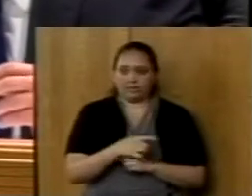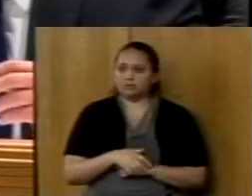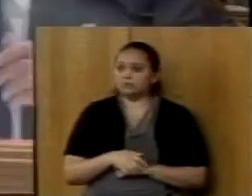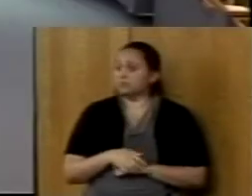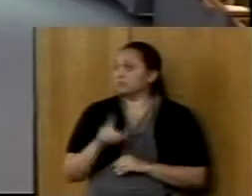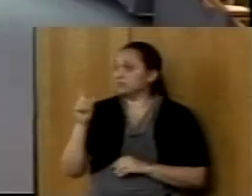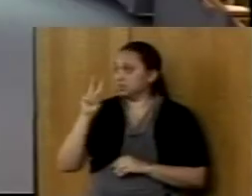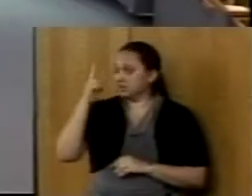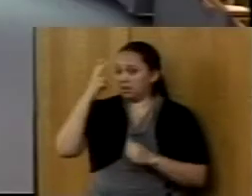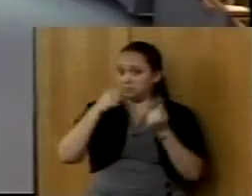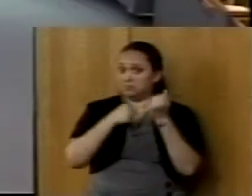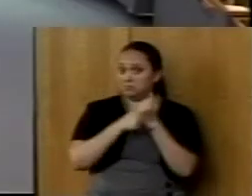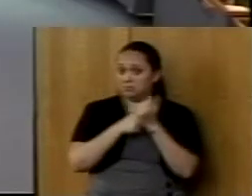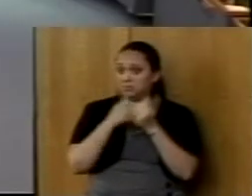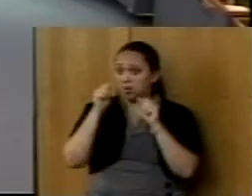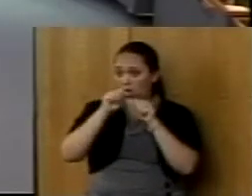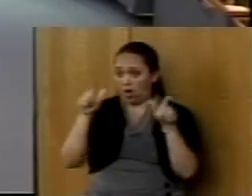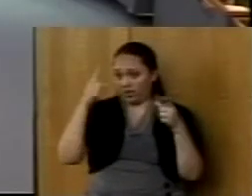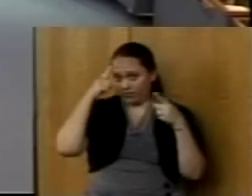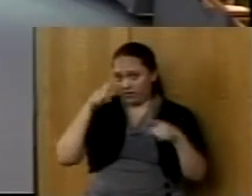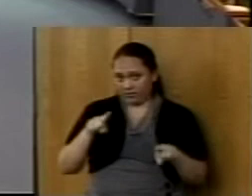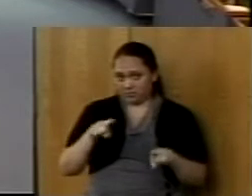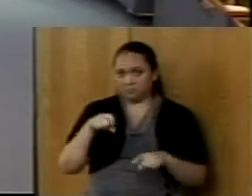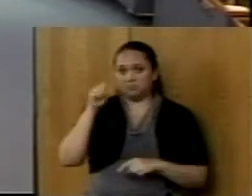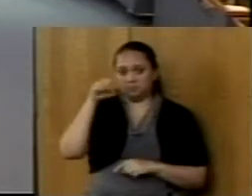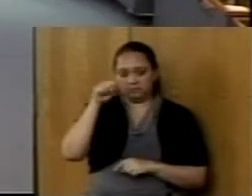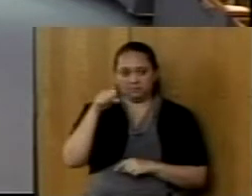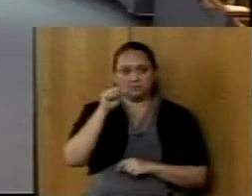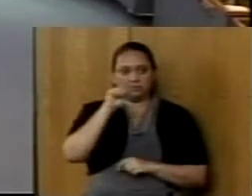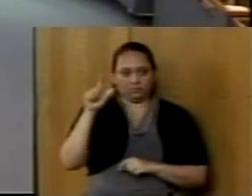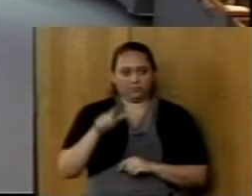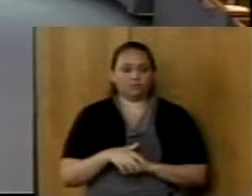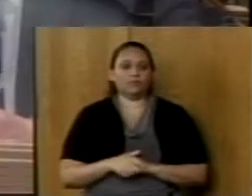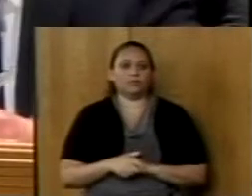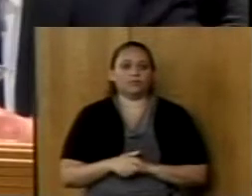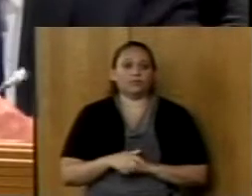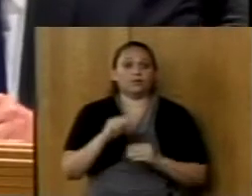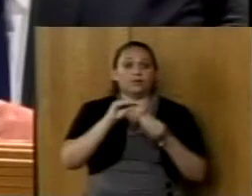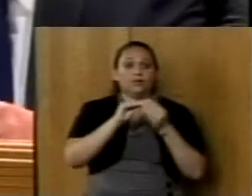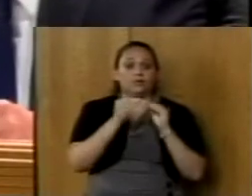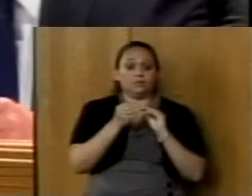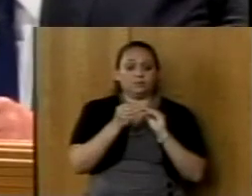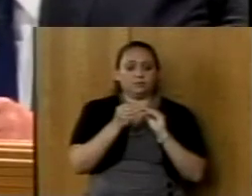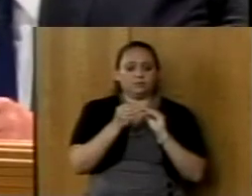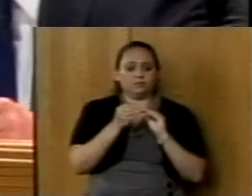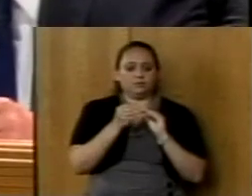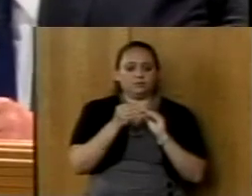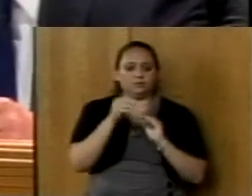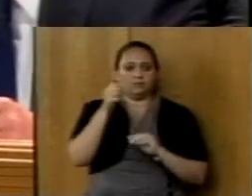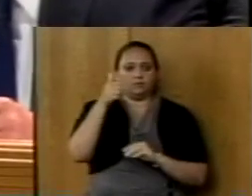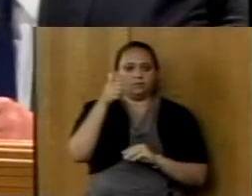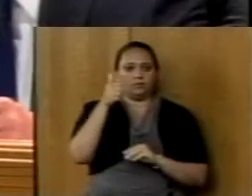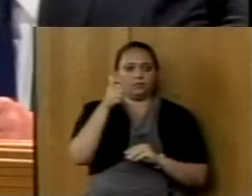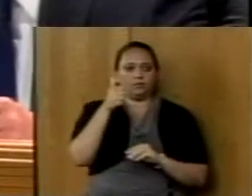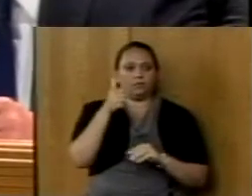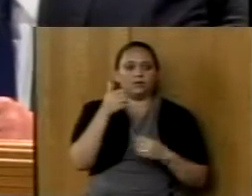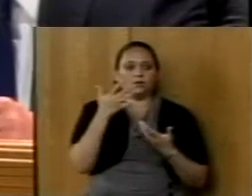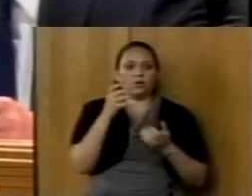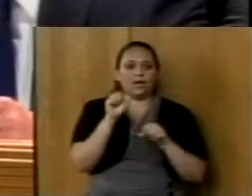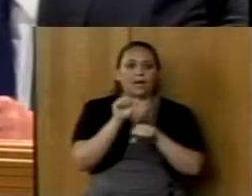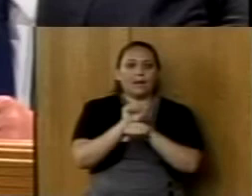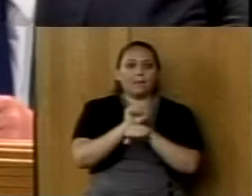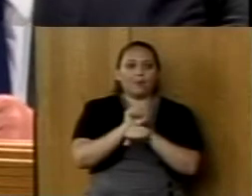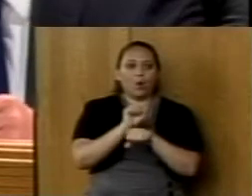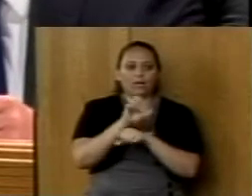second? Second. Second, Mrs. Peña. All in favor? Aye. Aye. The motion passed unanimously. Moving on to item 10, discussion and possible action regarding employee